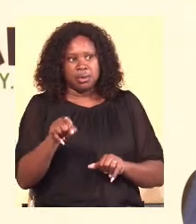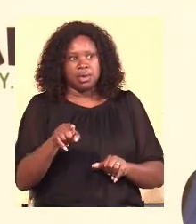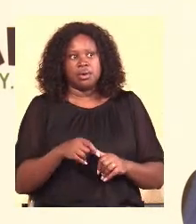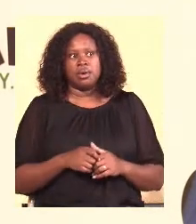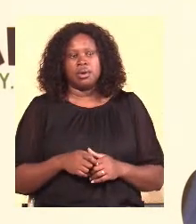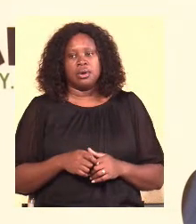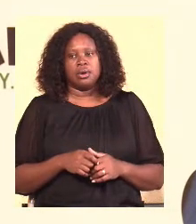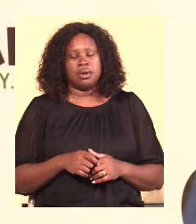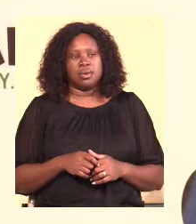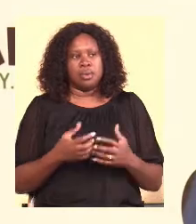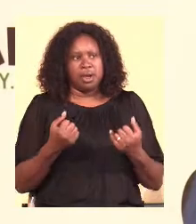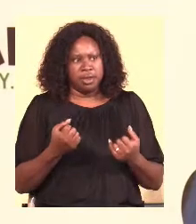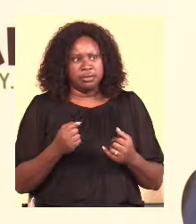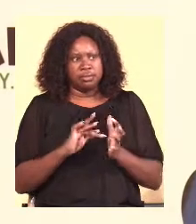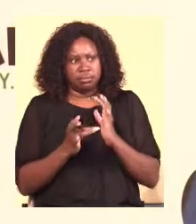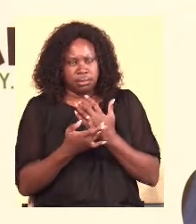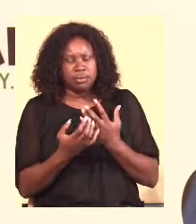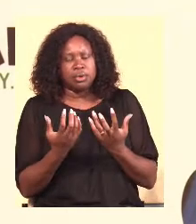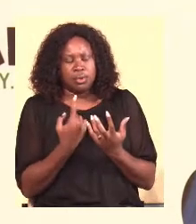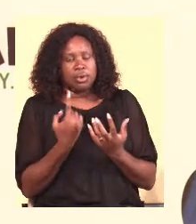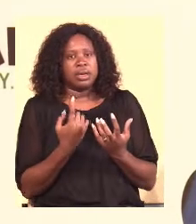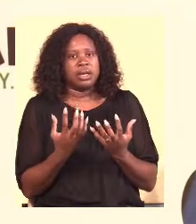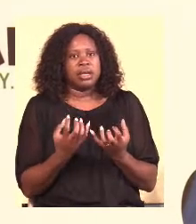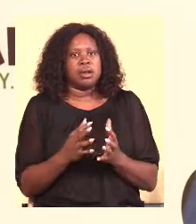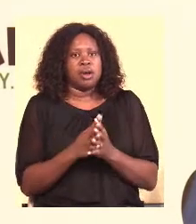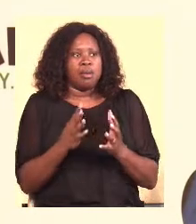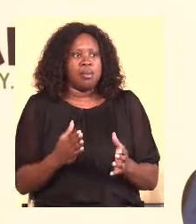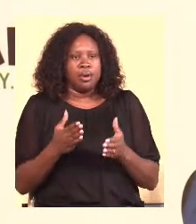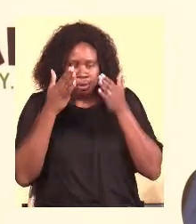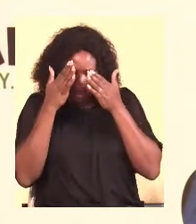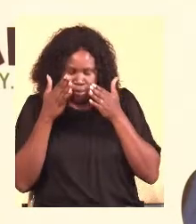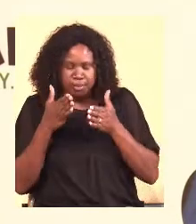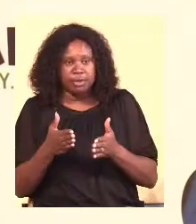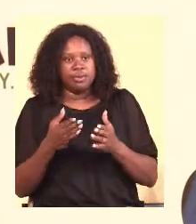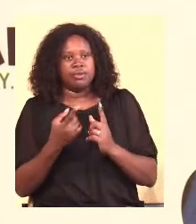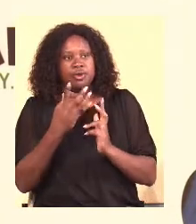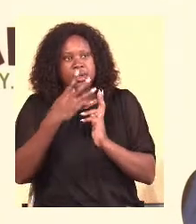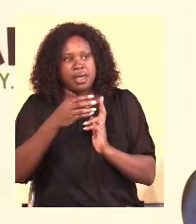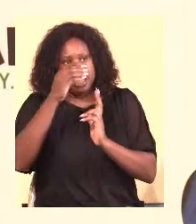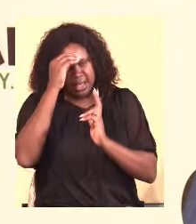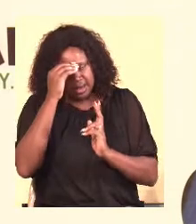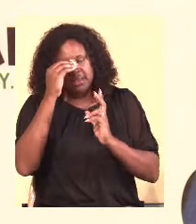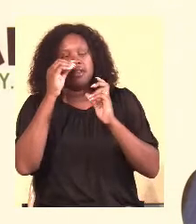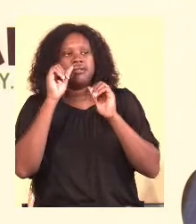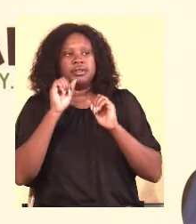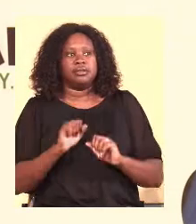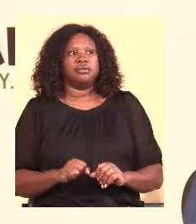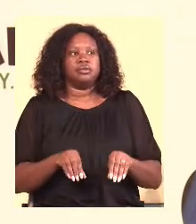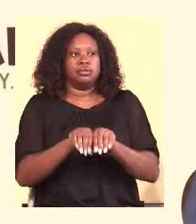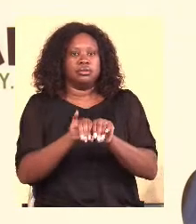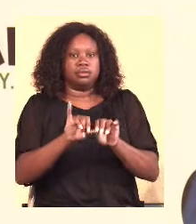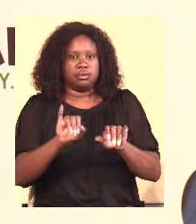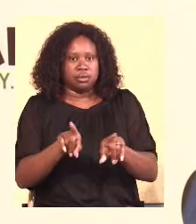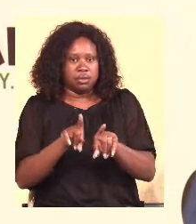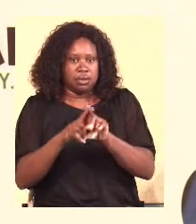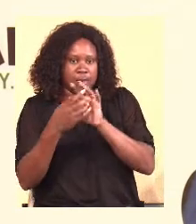have those platforms. They just require a lot more effort and commitment from the students to be able to do those simulations.